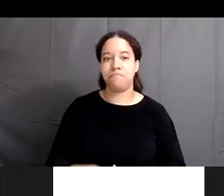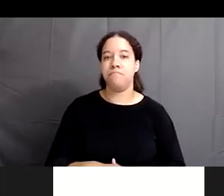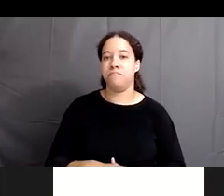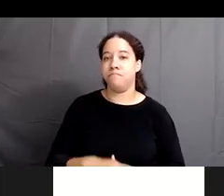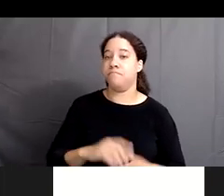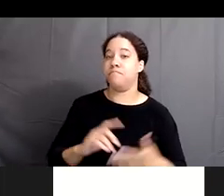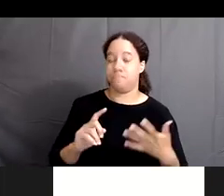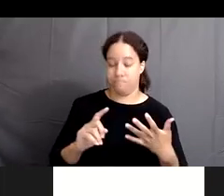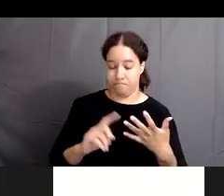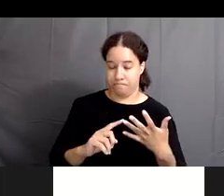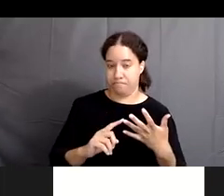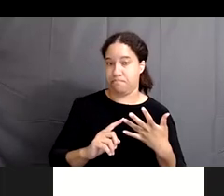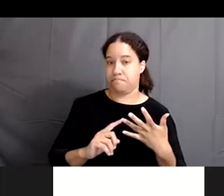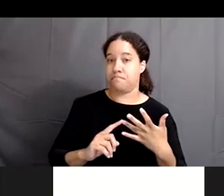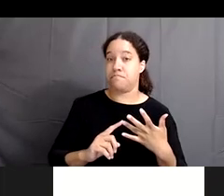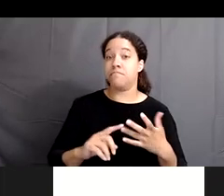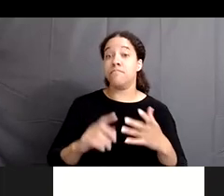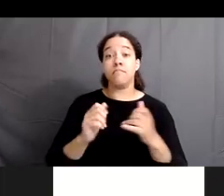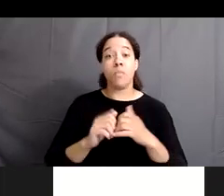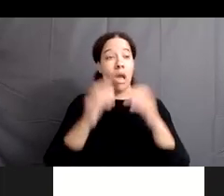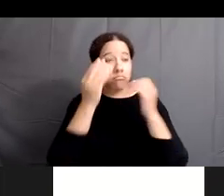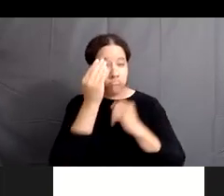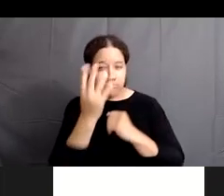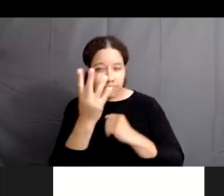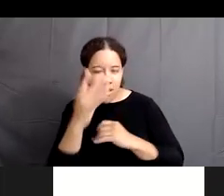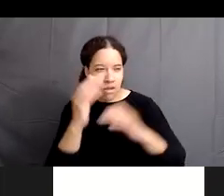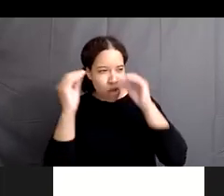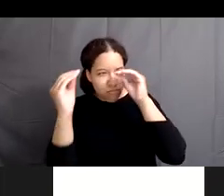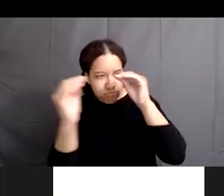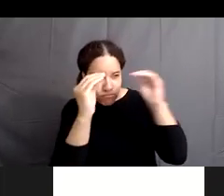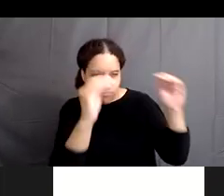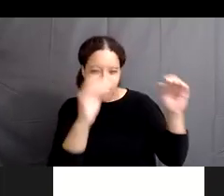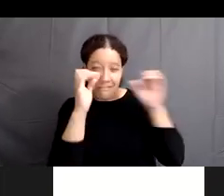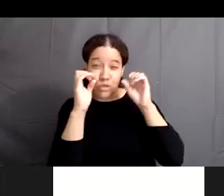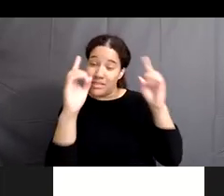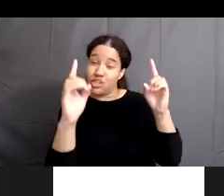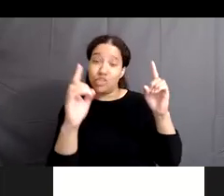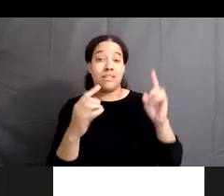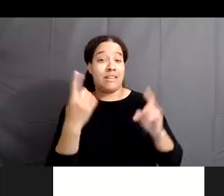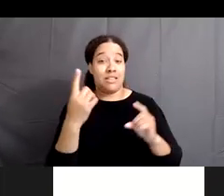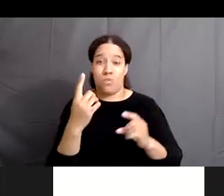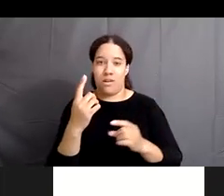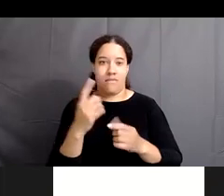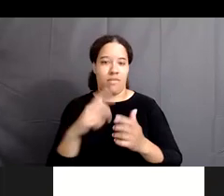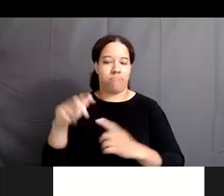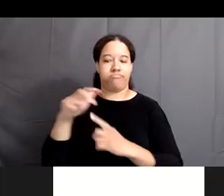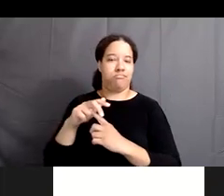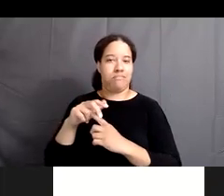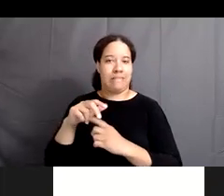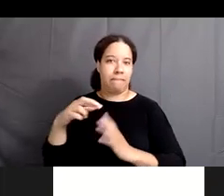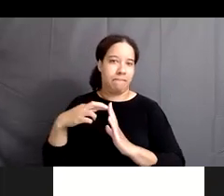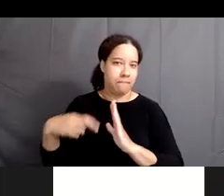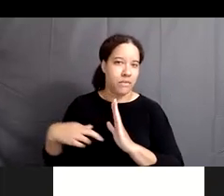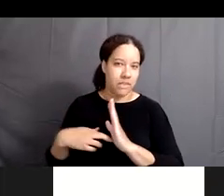Because information, education, and training is one of the cooperative principles that almost all cooperatives, regardless of